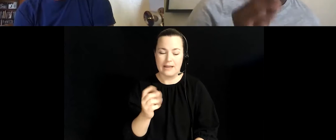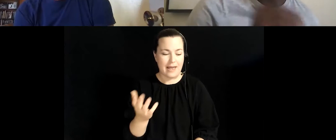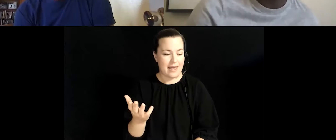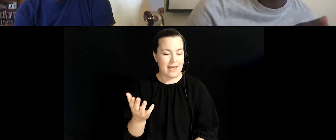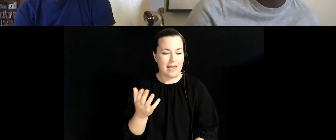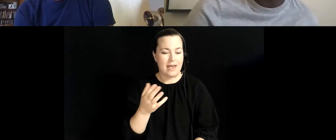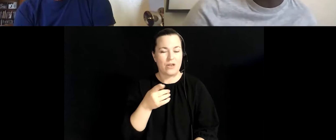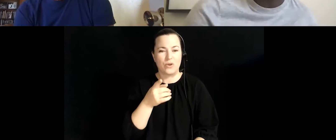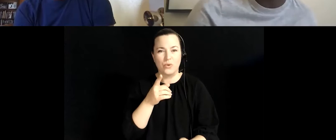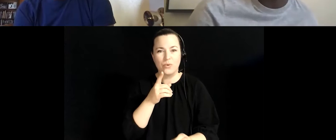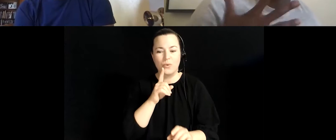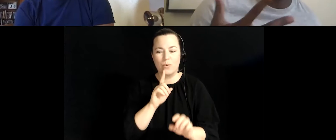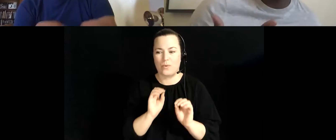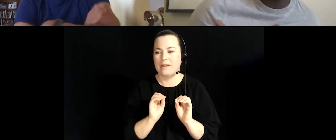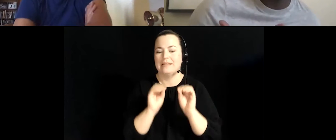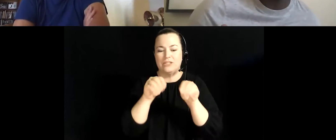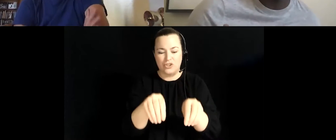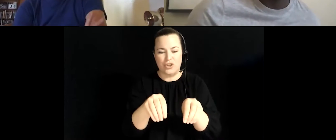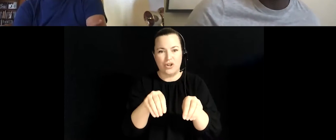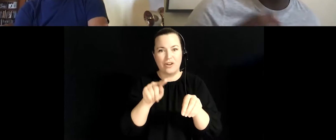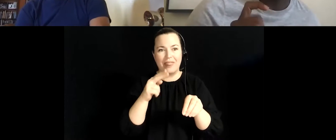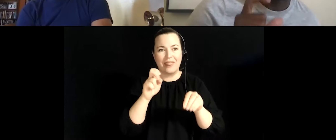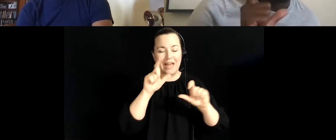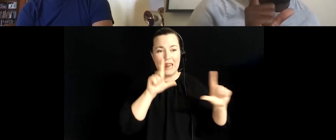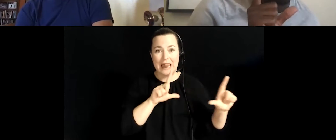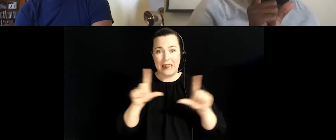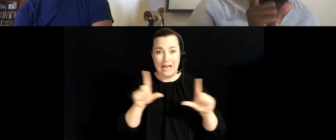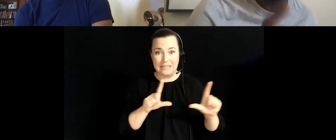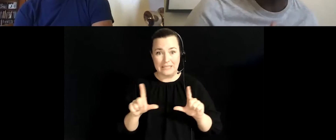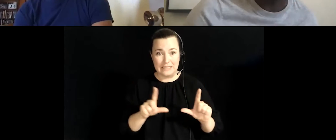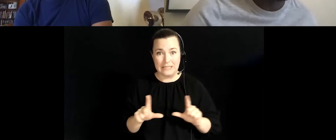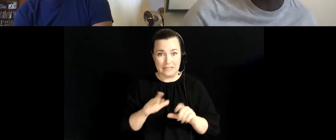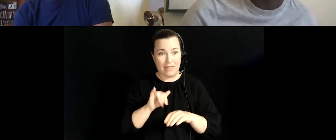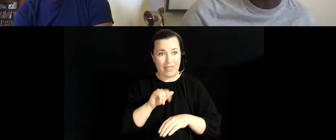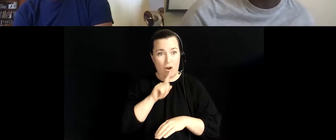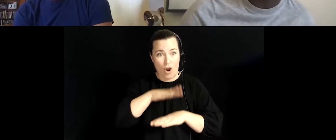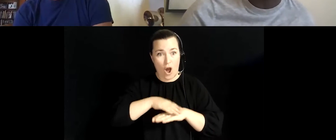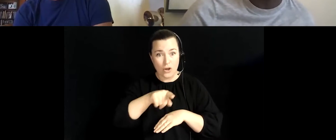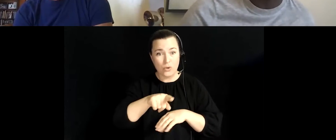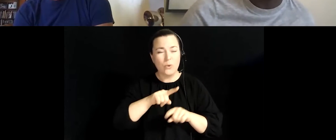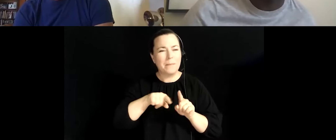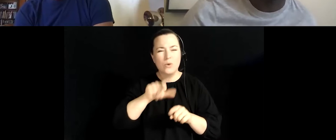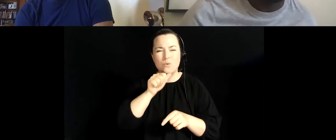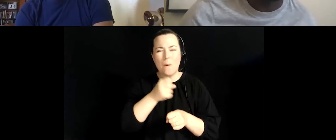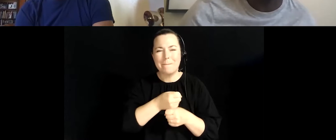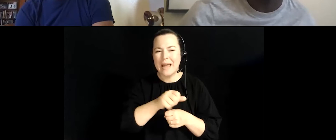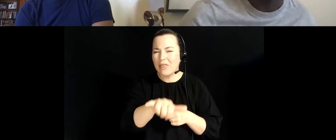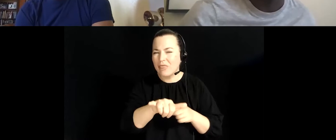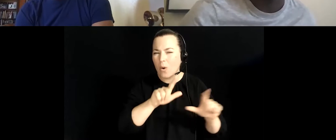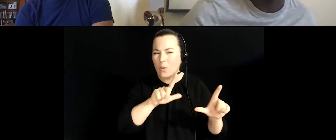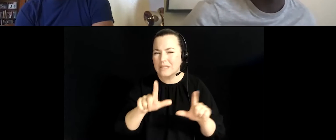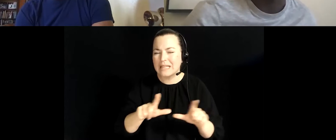you're inserting lenses that are on you, but you're not making it central in a trite